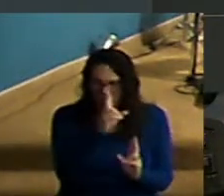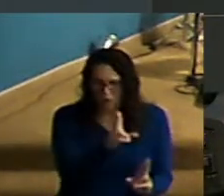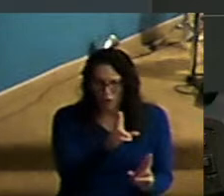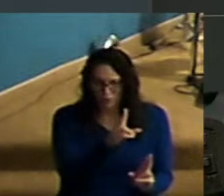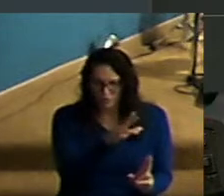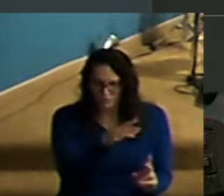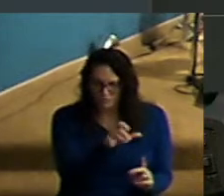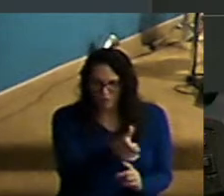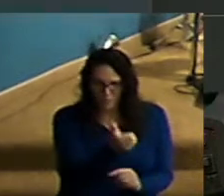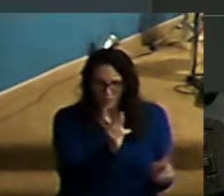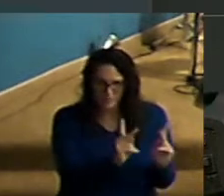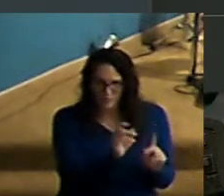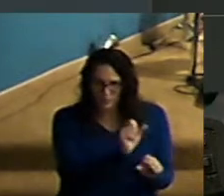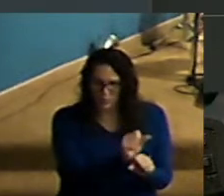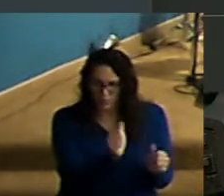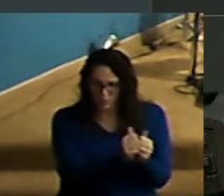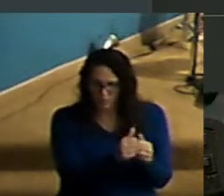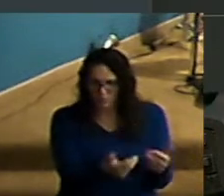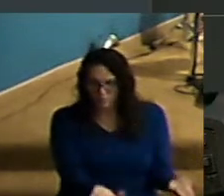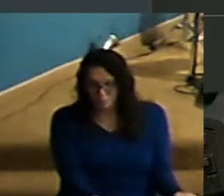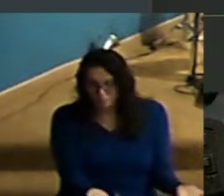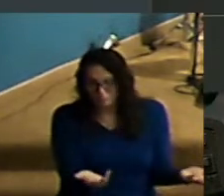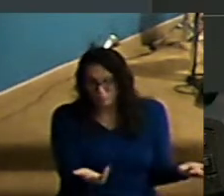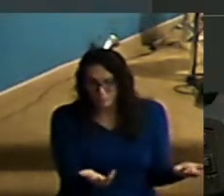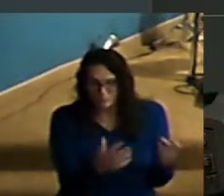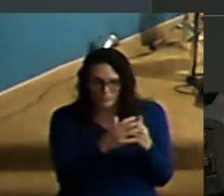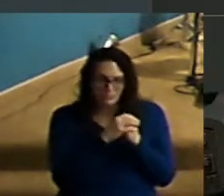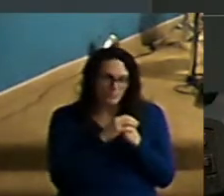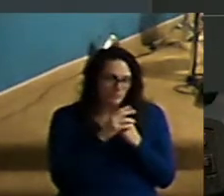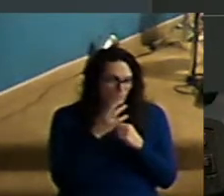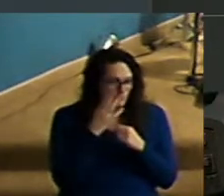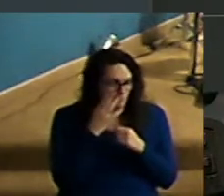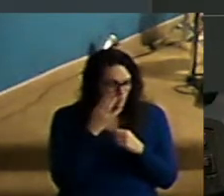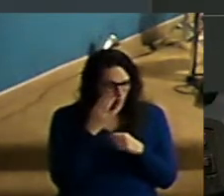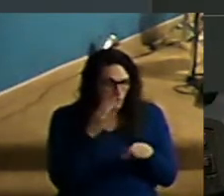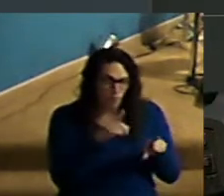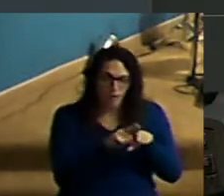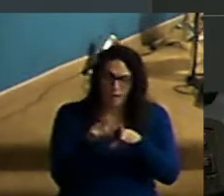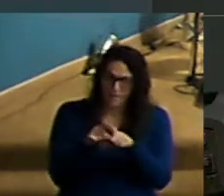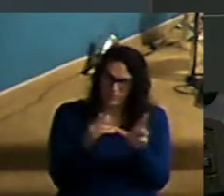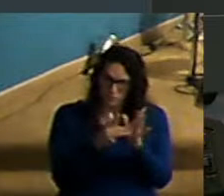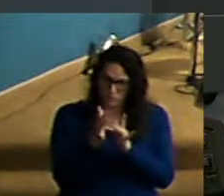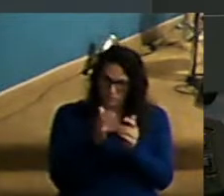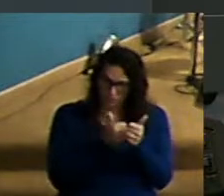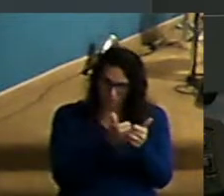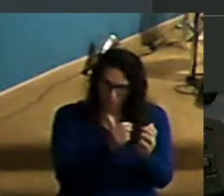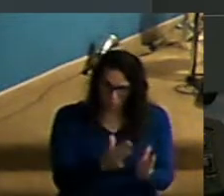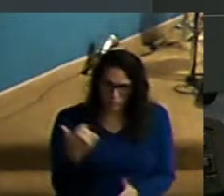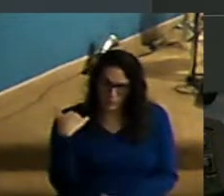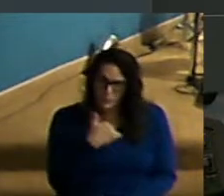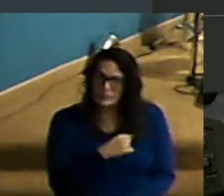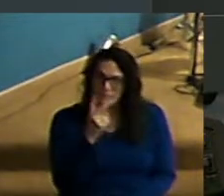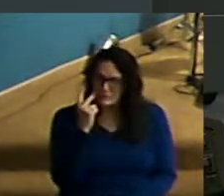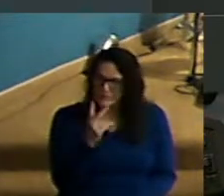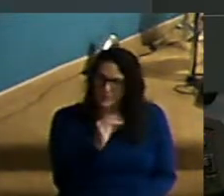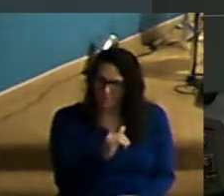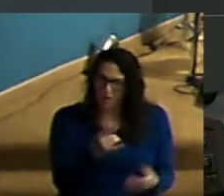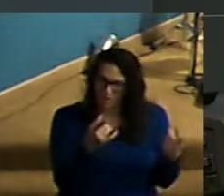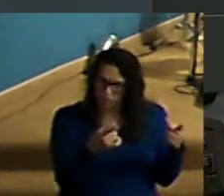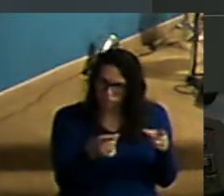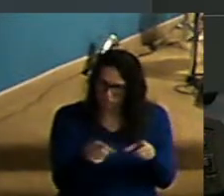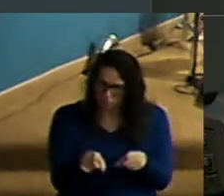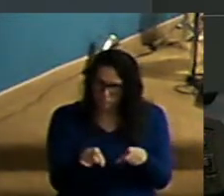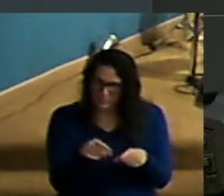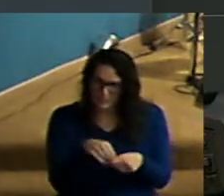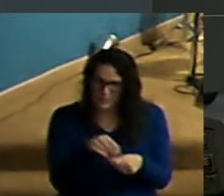those around us. And so as followers of Jesus, we see this lived out in the life of